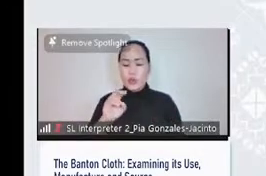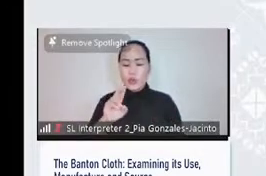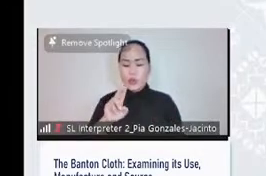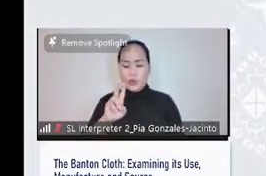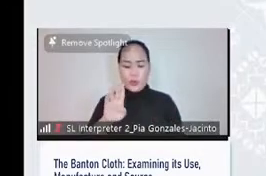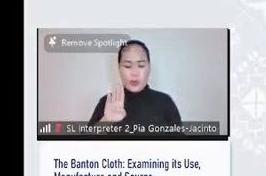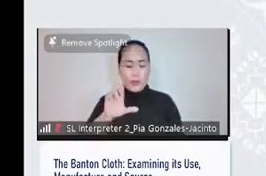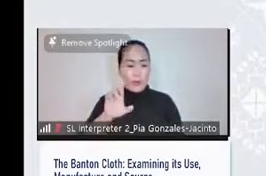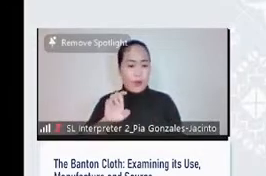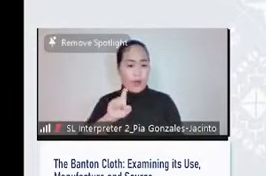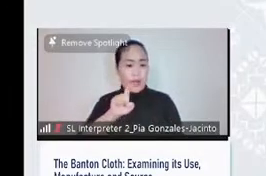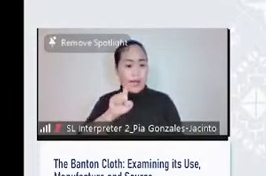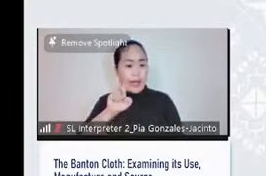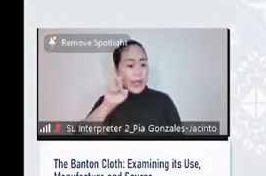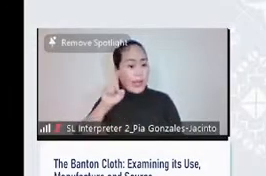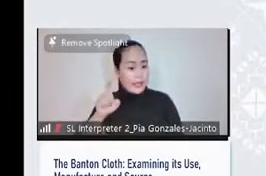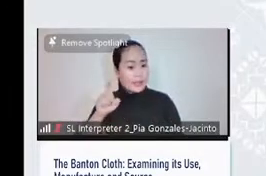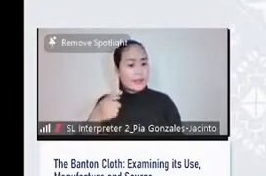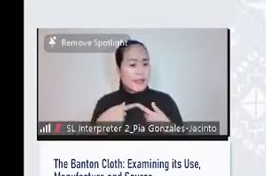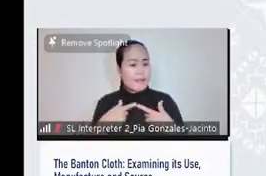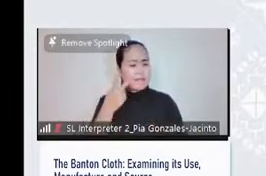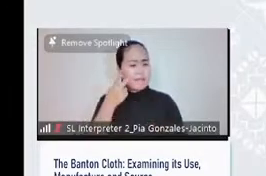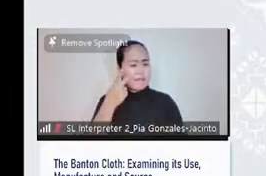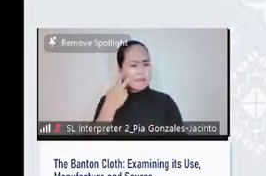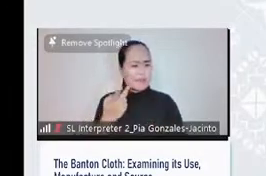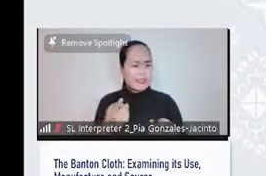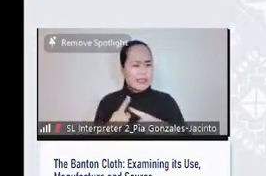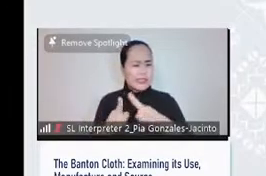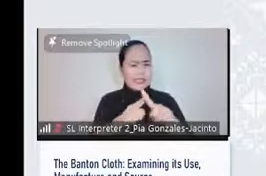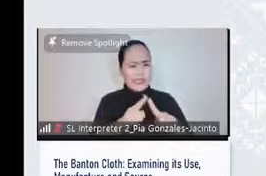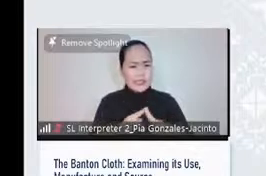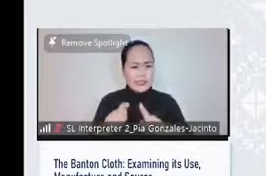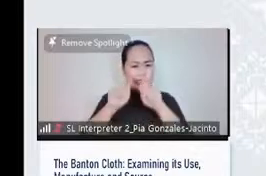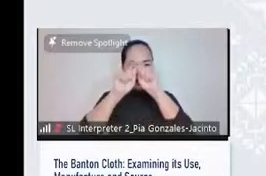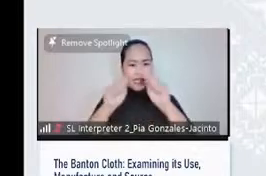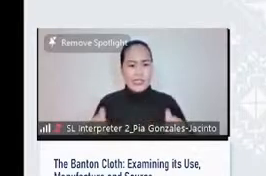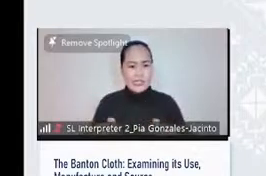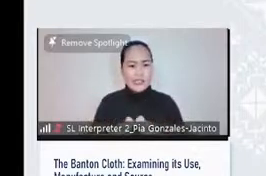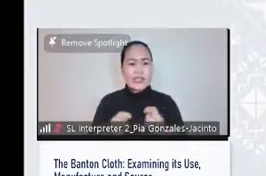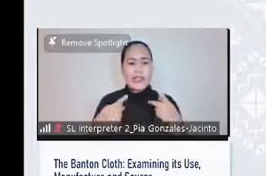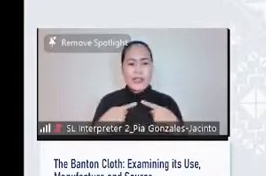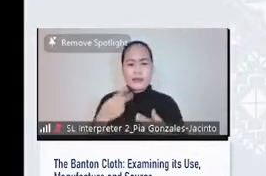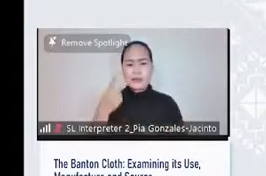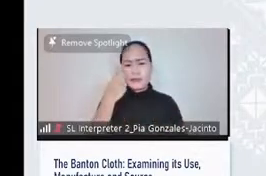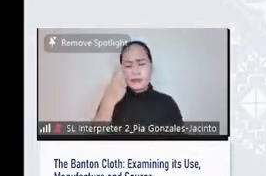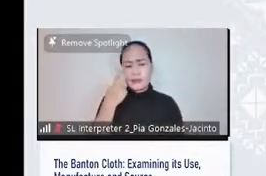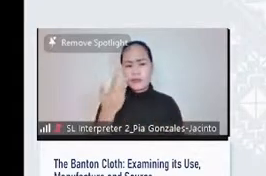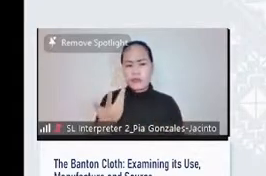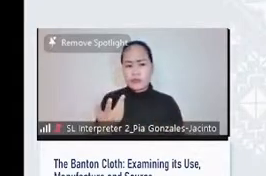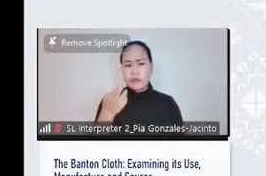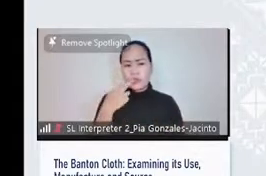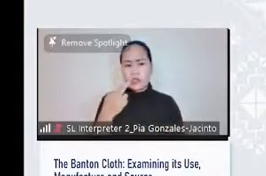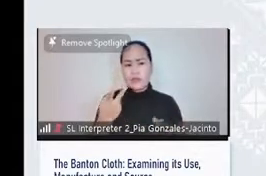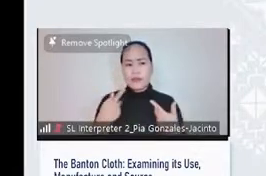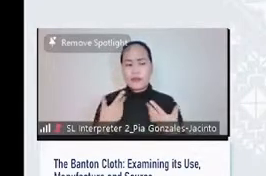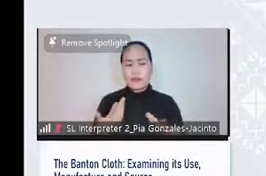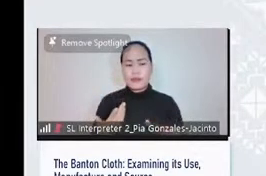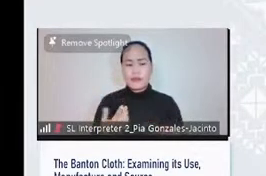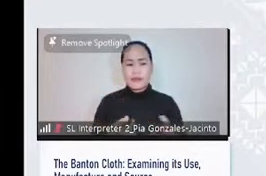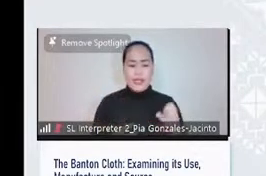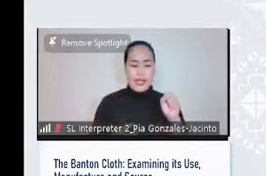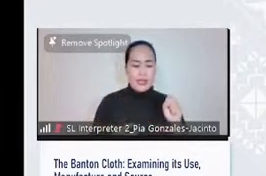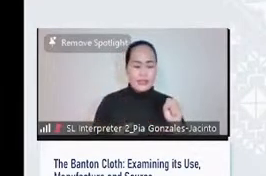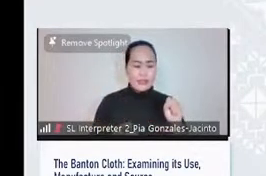series of triangles on the undyed band in between the red bands near the long edge of the fragment. The S design series